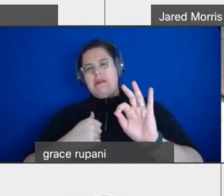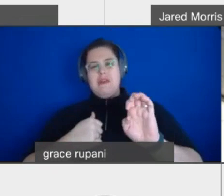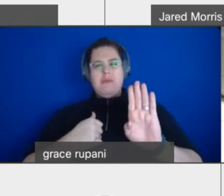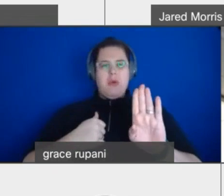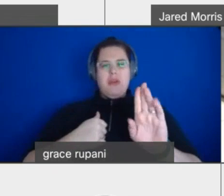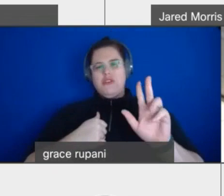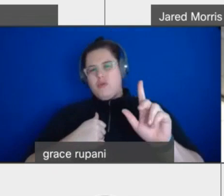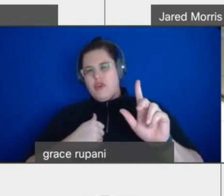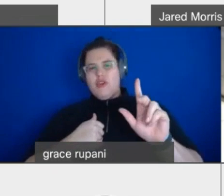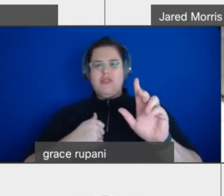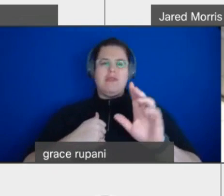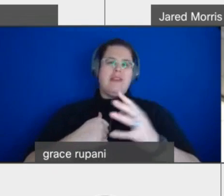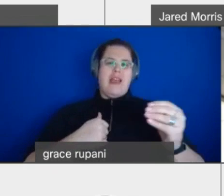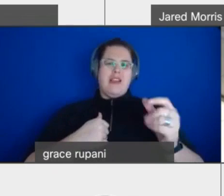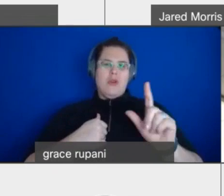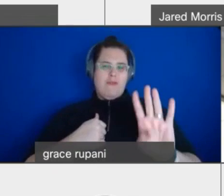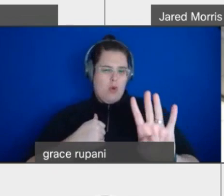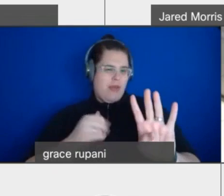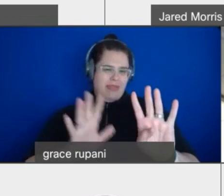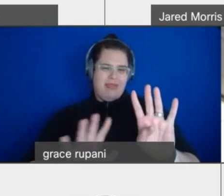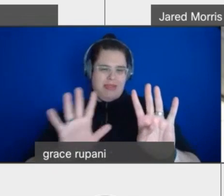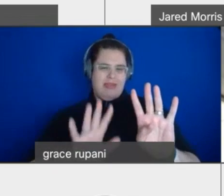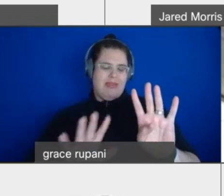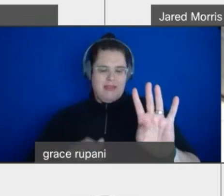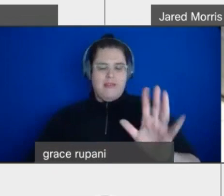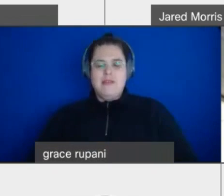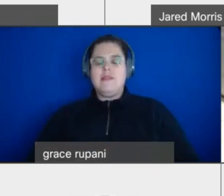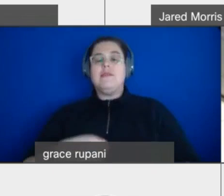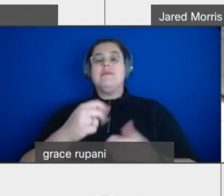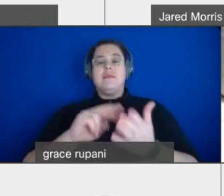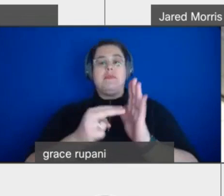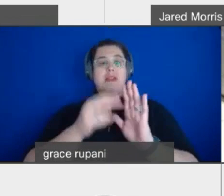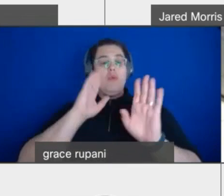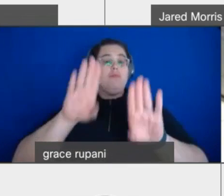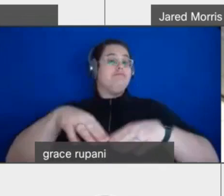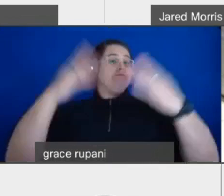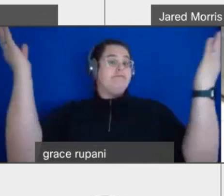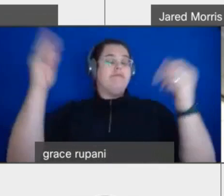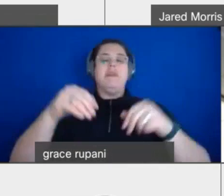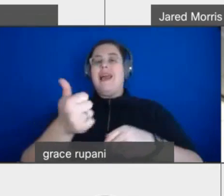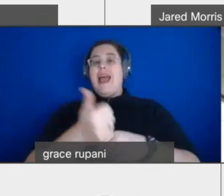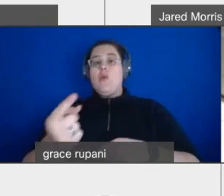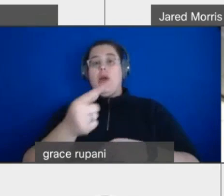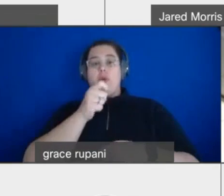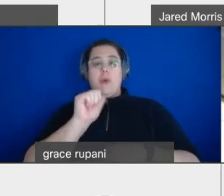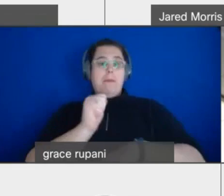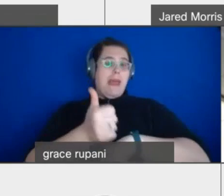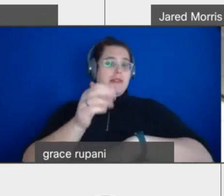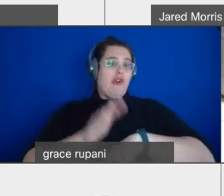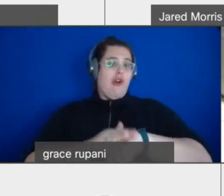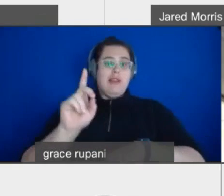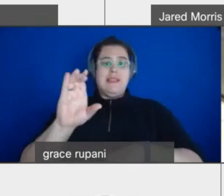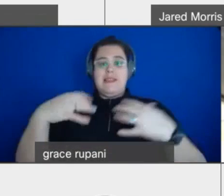all of those who are able to receive the vaccine based on the guidance that comes from DC